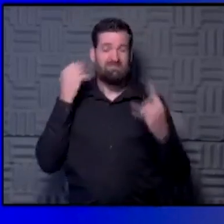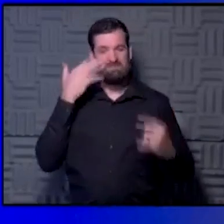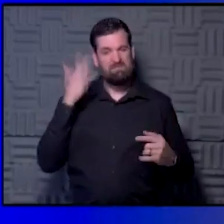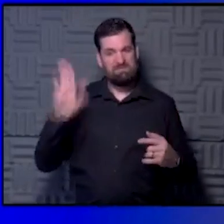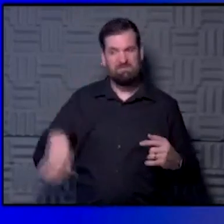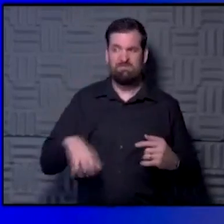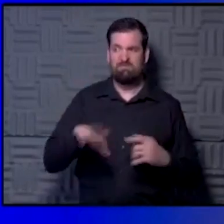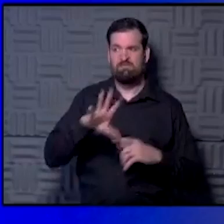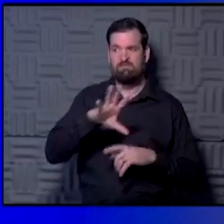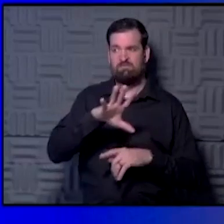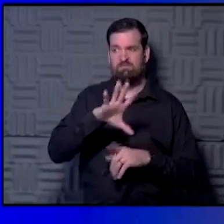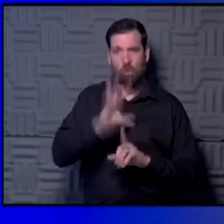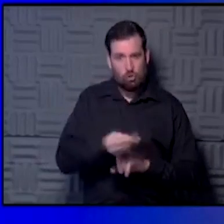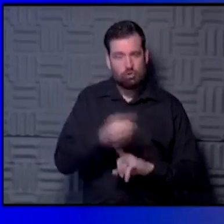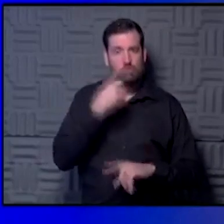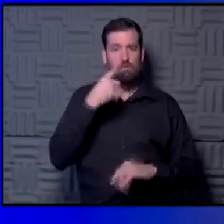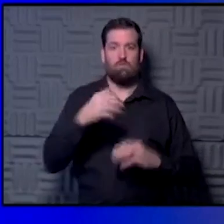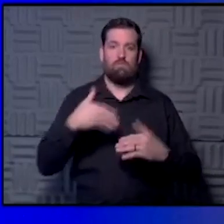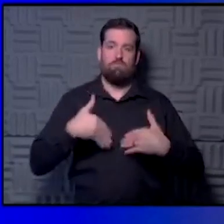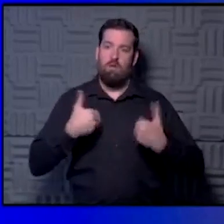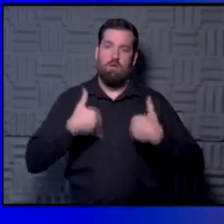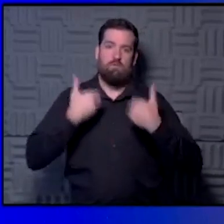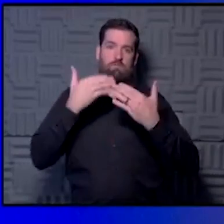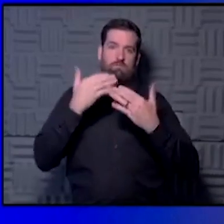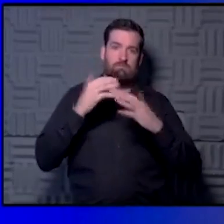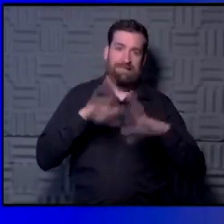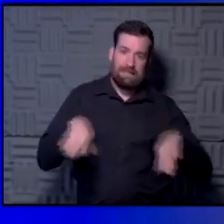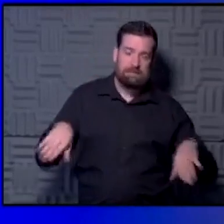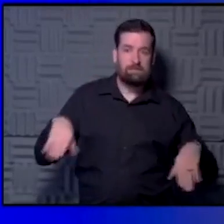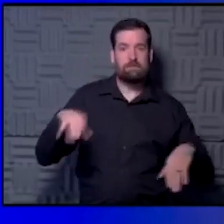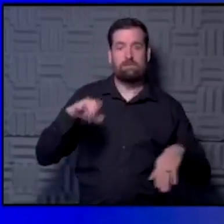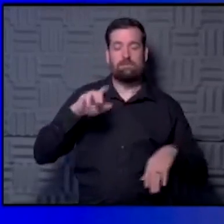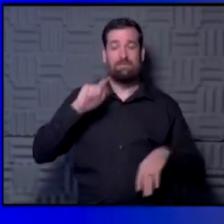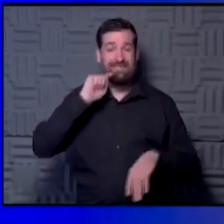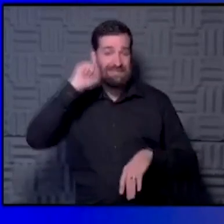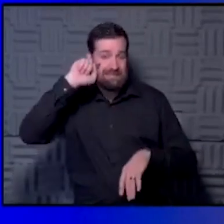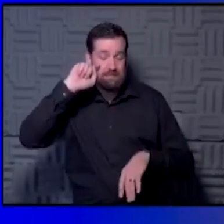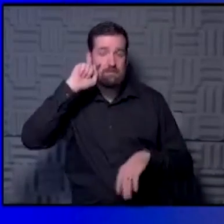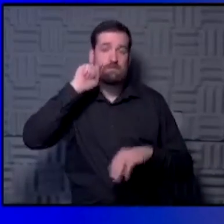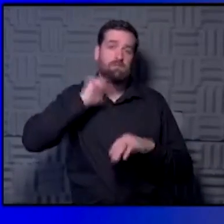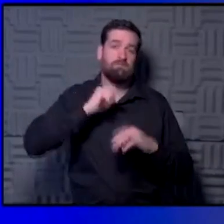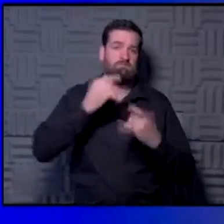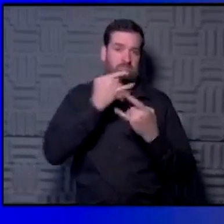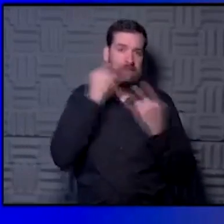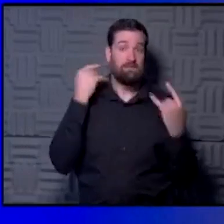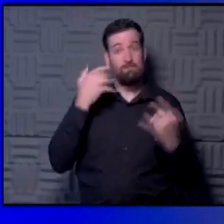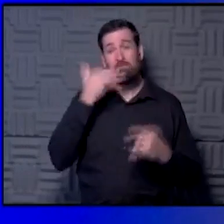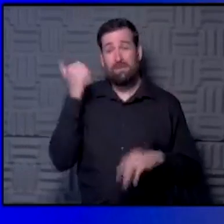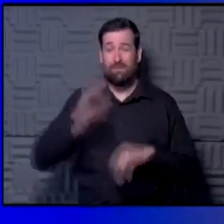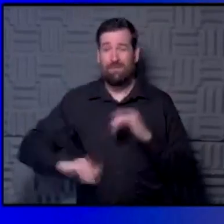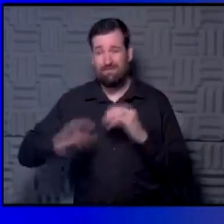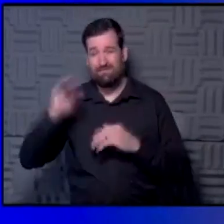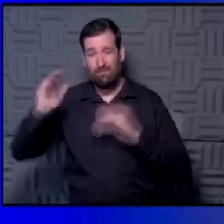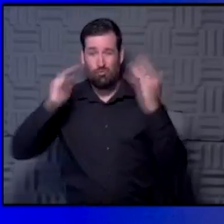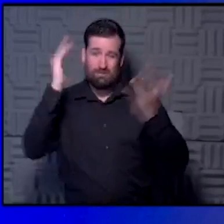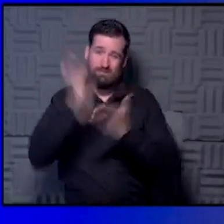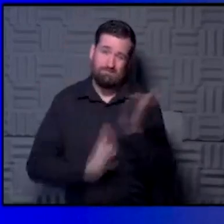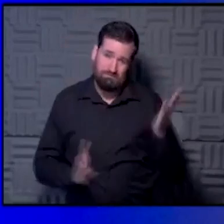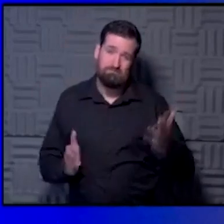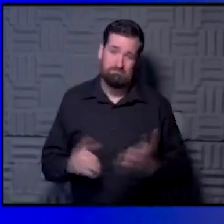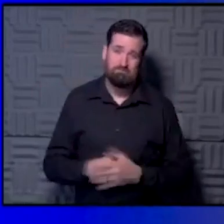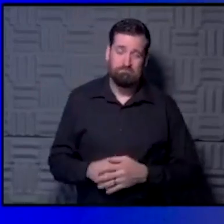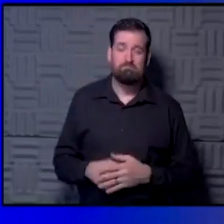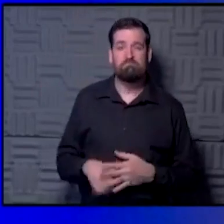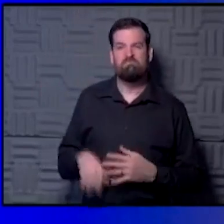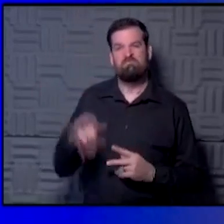culture for young kids and adolescents is actually really good for wearing masks. It's a lot better than some adults in some cases. So I think that's